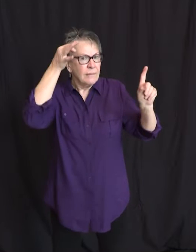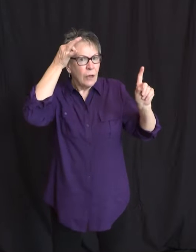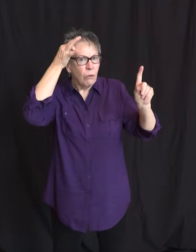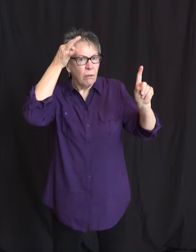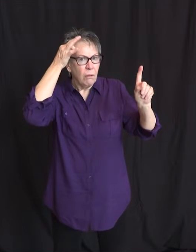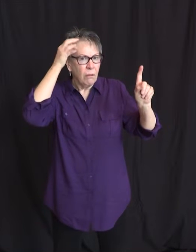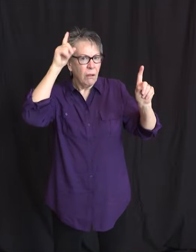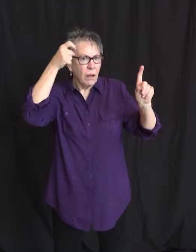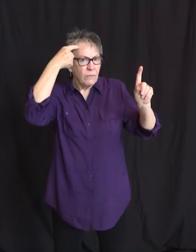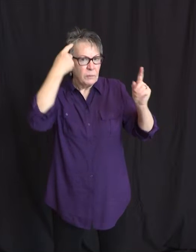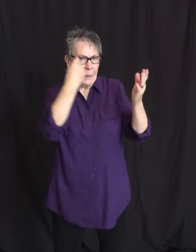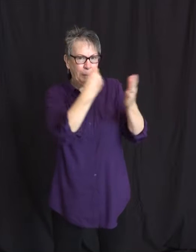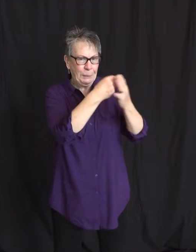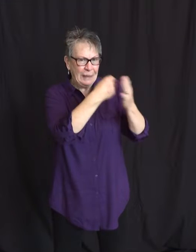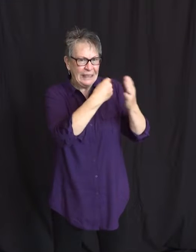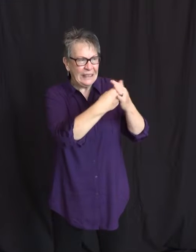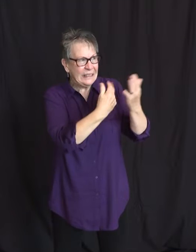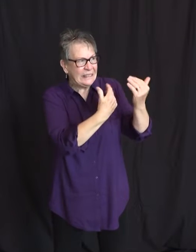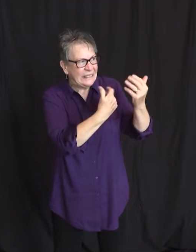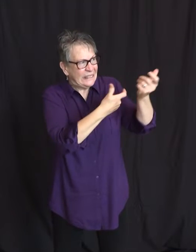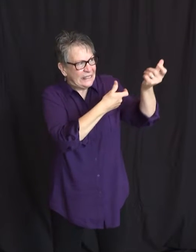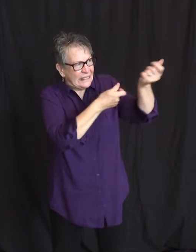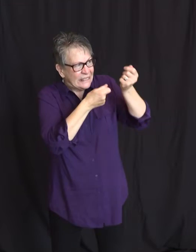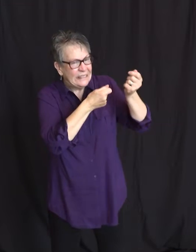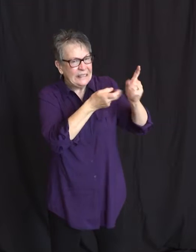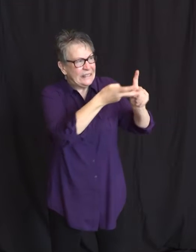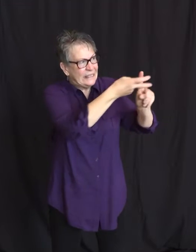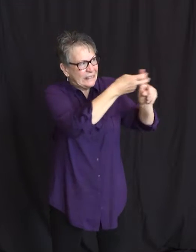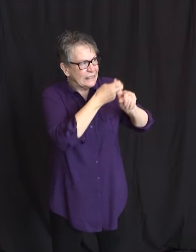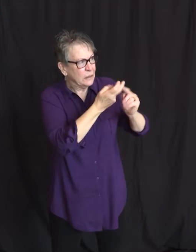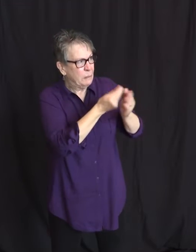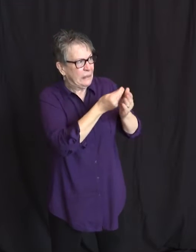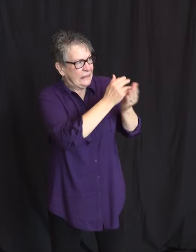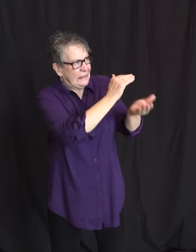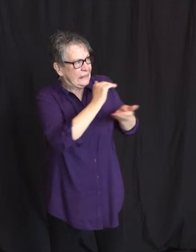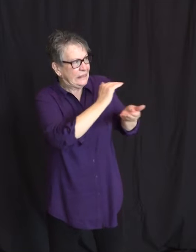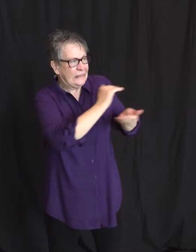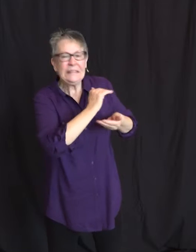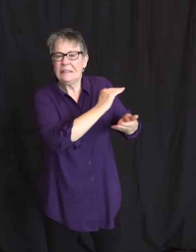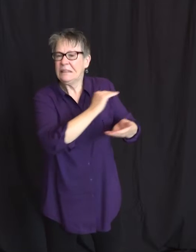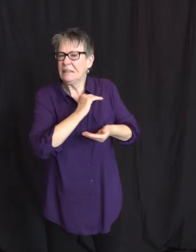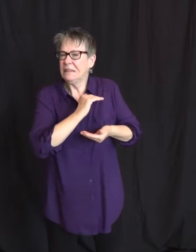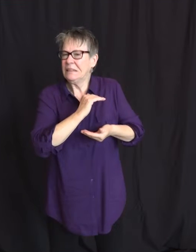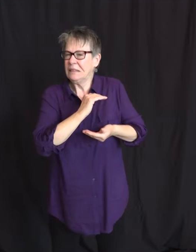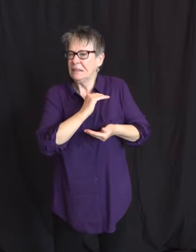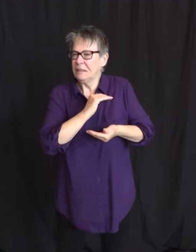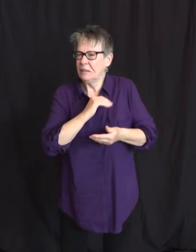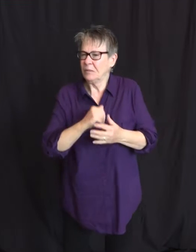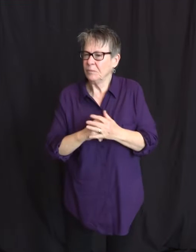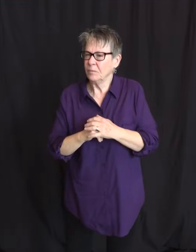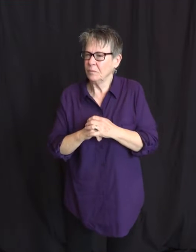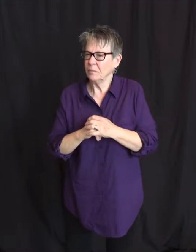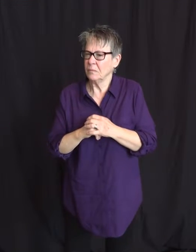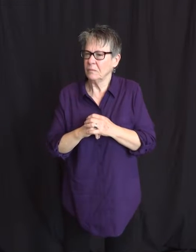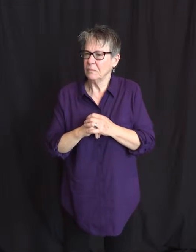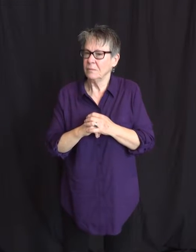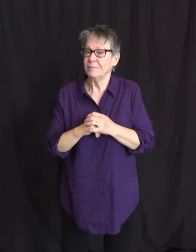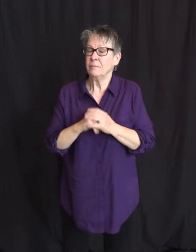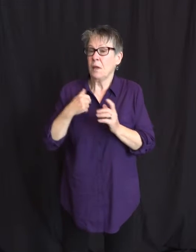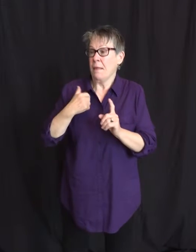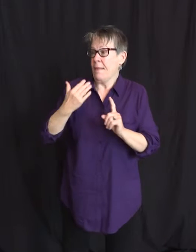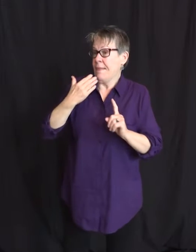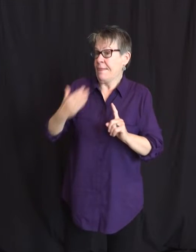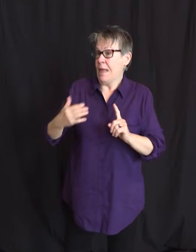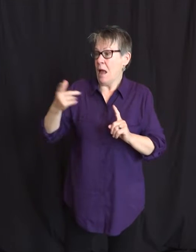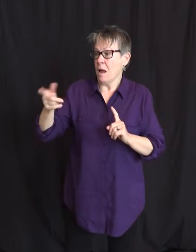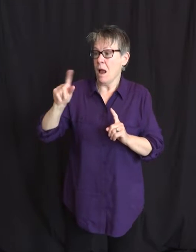robust introduction, but I don't know where we'd be without our federal partners down there fighting for us every day. I will ask the Commission to